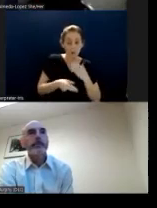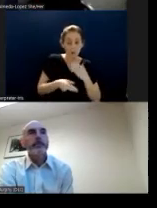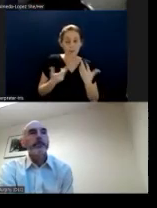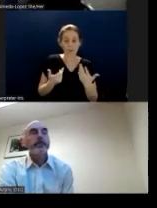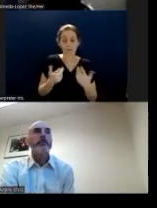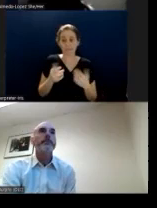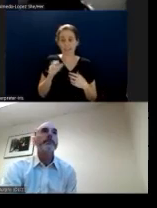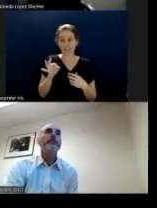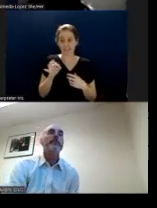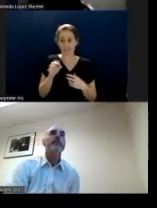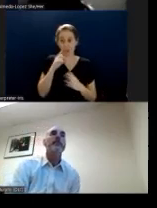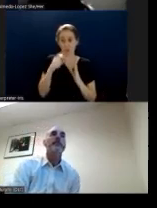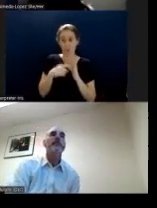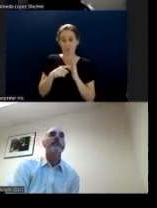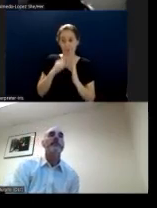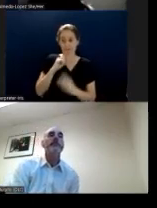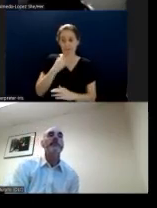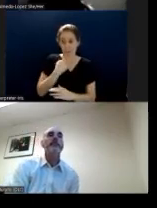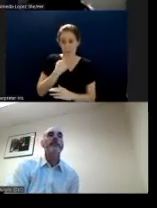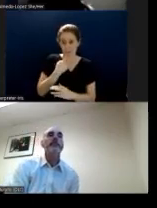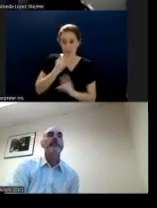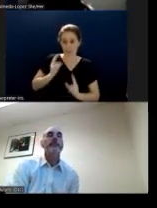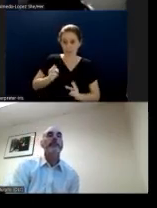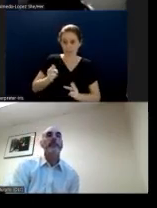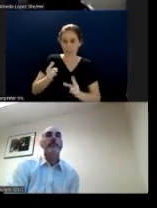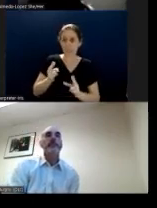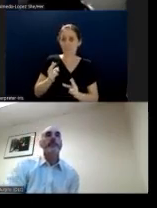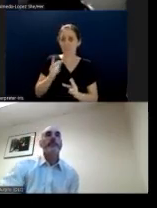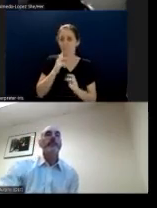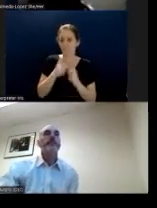you encounter some sort of time-sensitive accessibility issue.